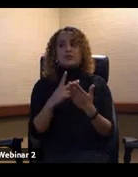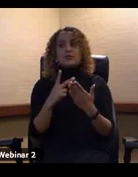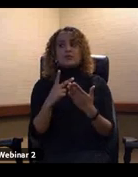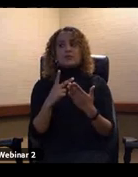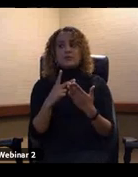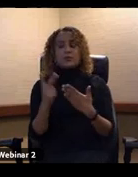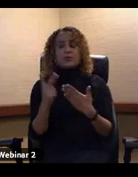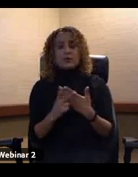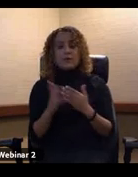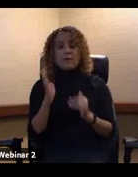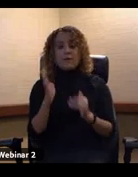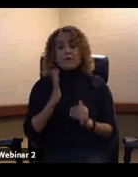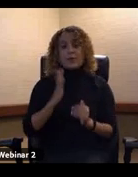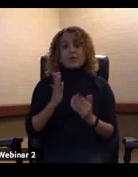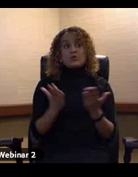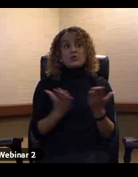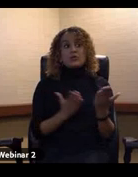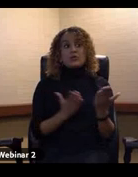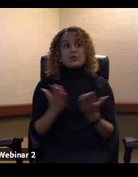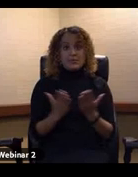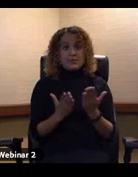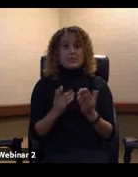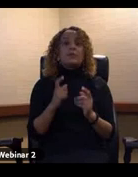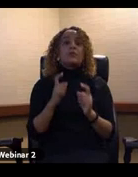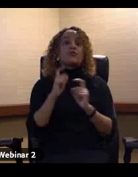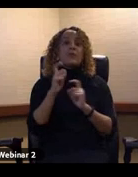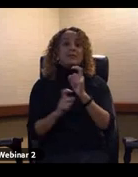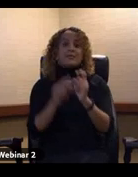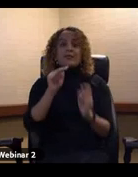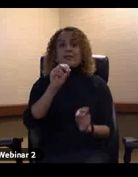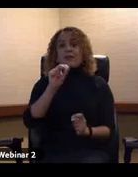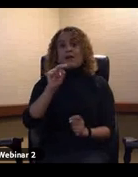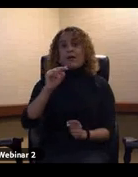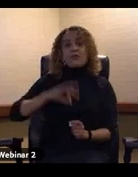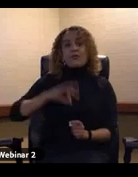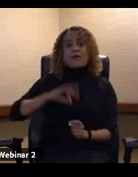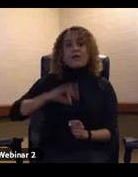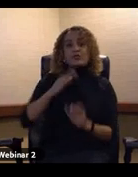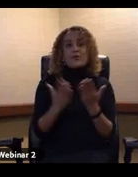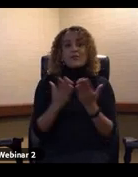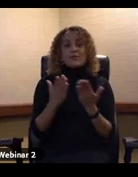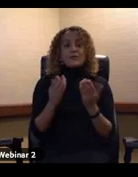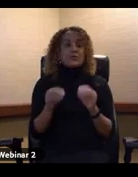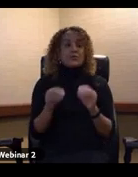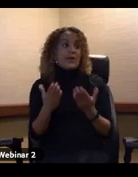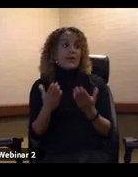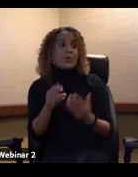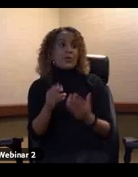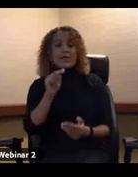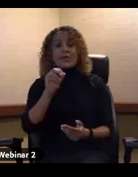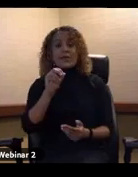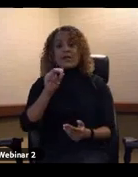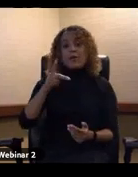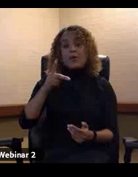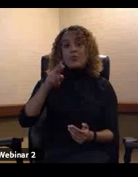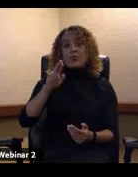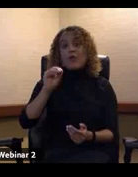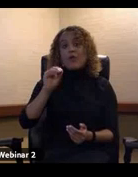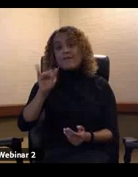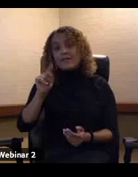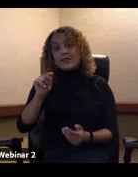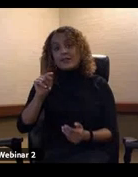So for former disability grantees, this means that either the nonprofit victim service provider or the nonprofit